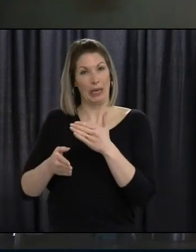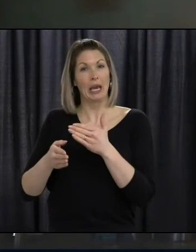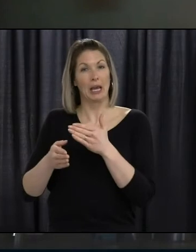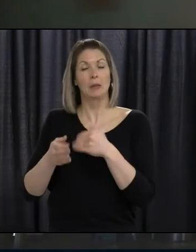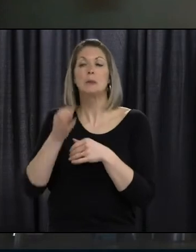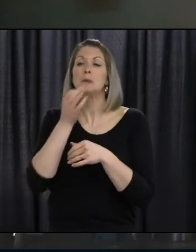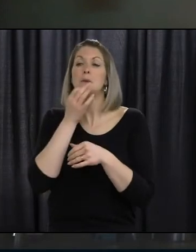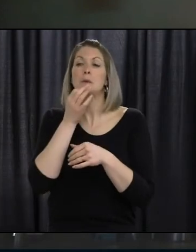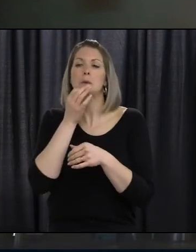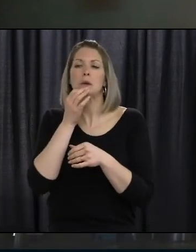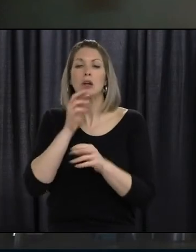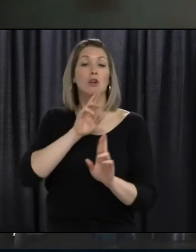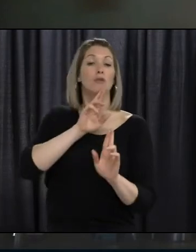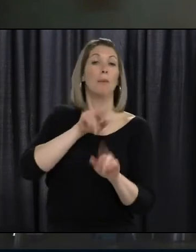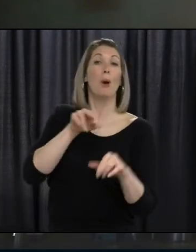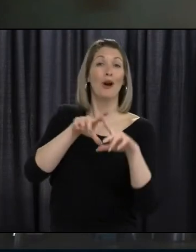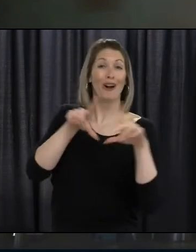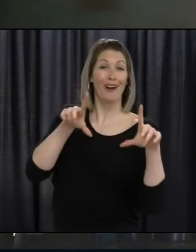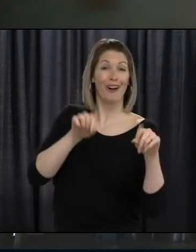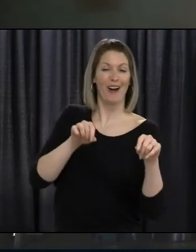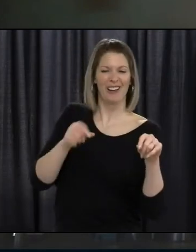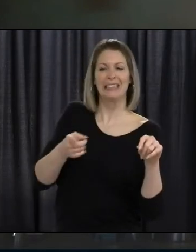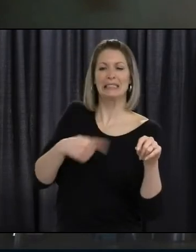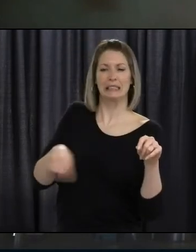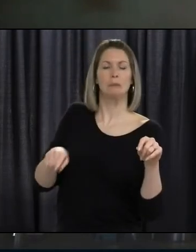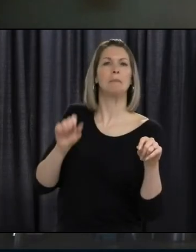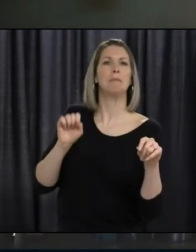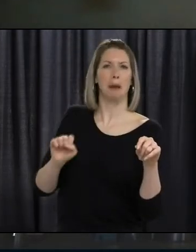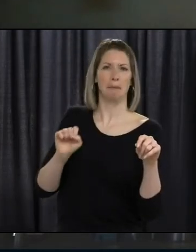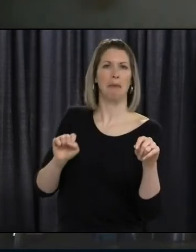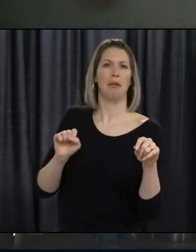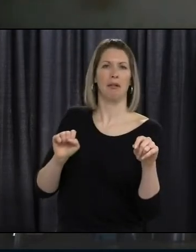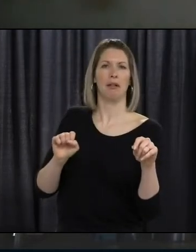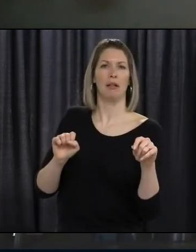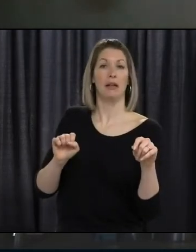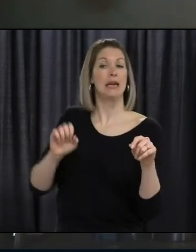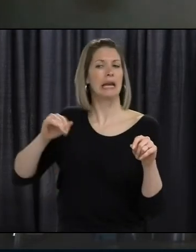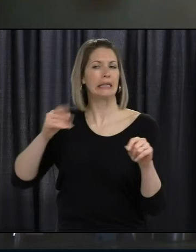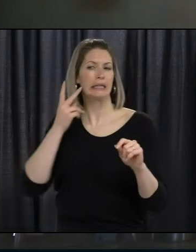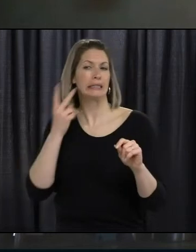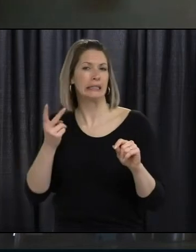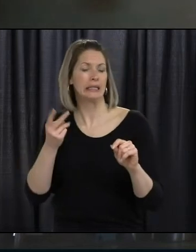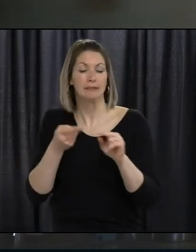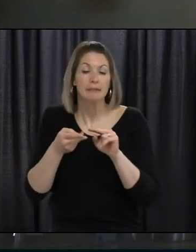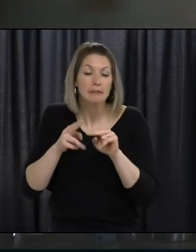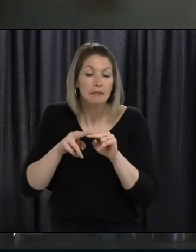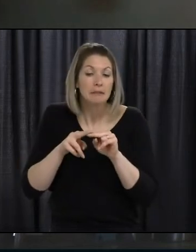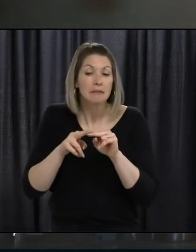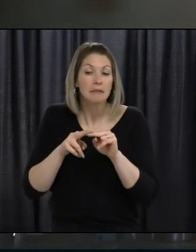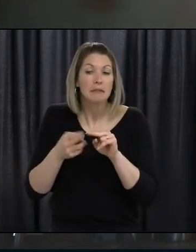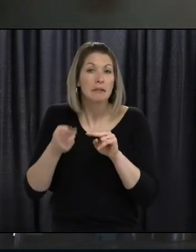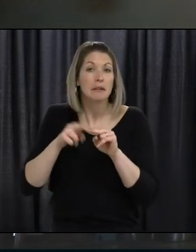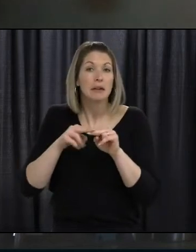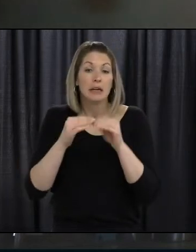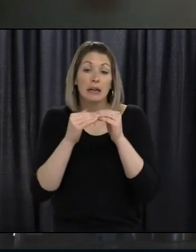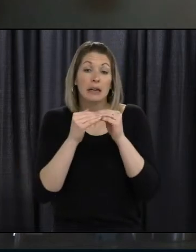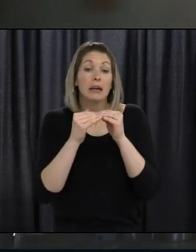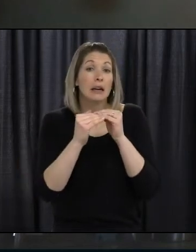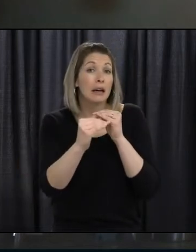us very clearly how resilient we may or may not have been. It is a question at the moment of holding the